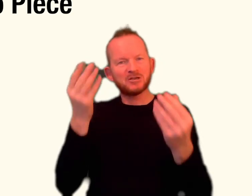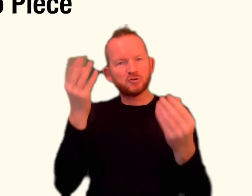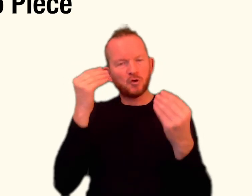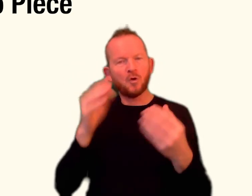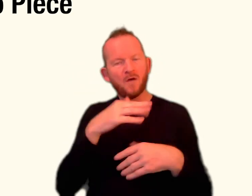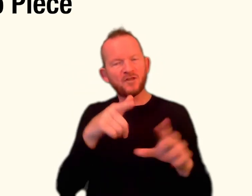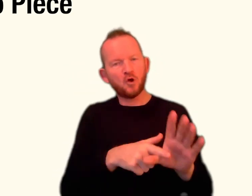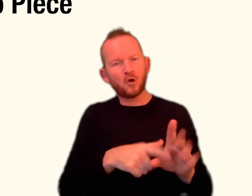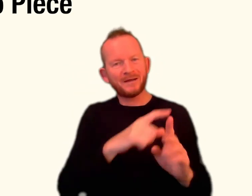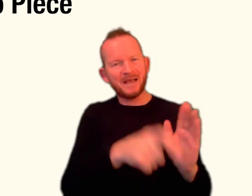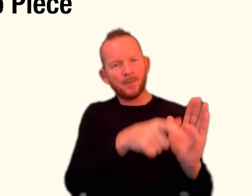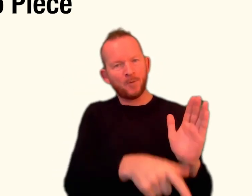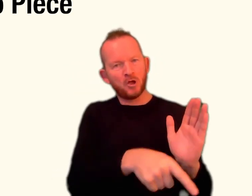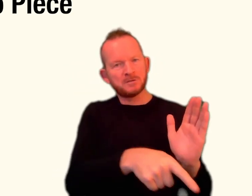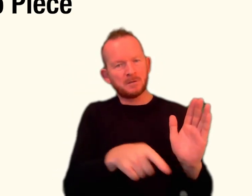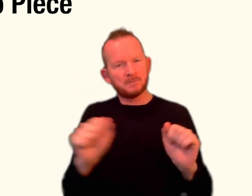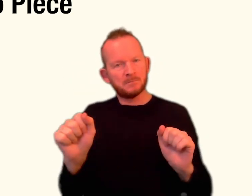young disabled person.